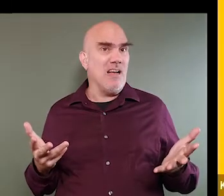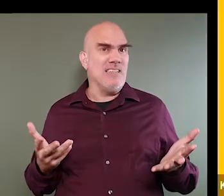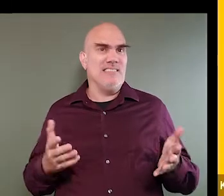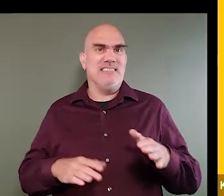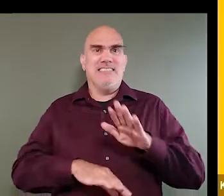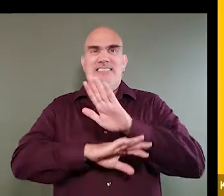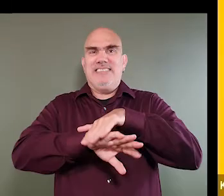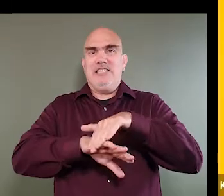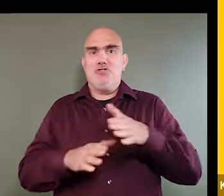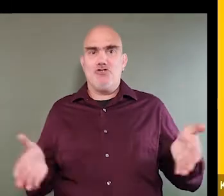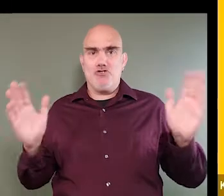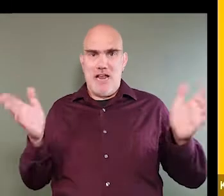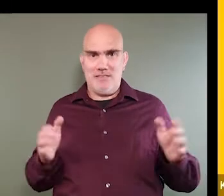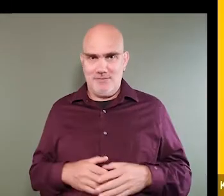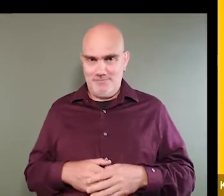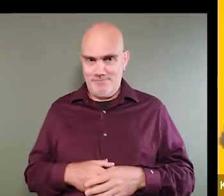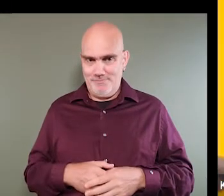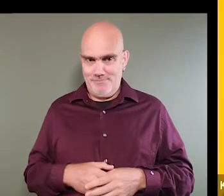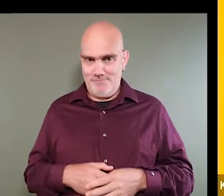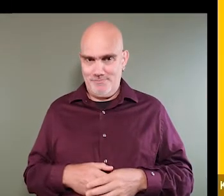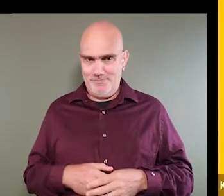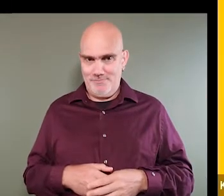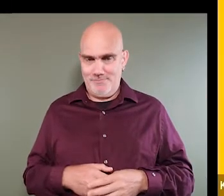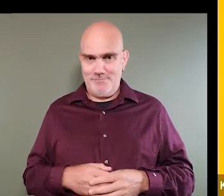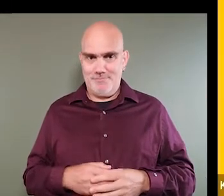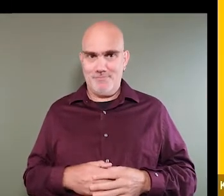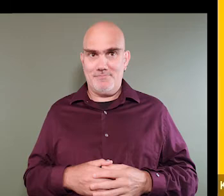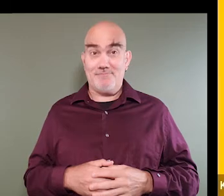for our full minute.